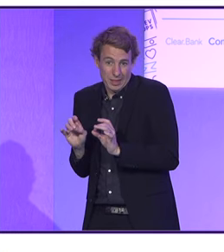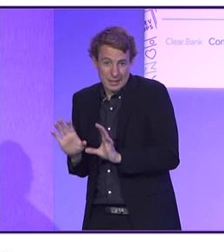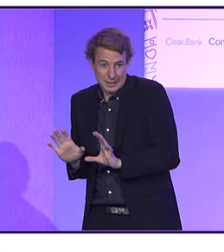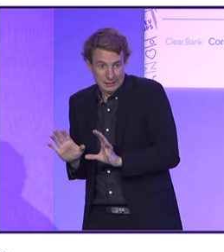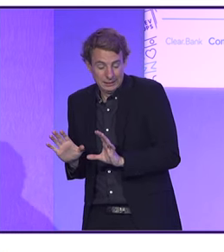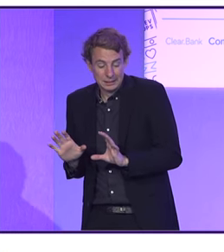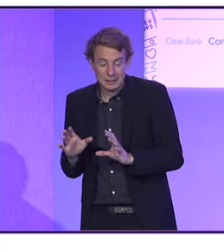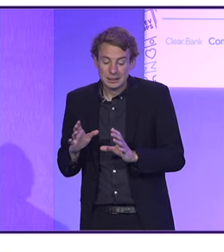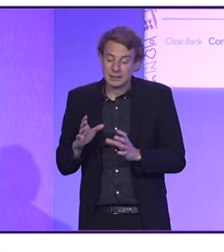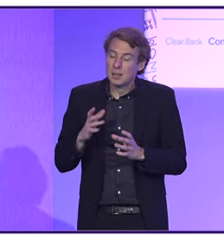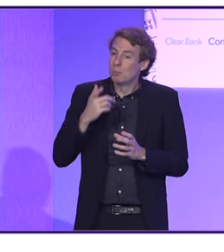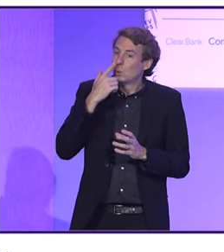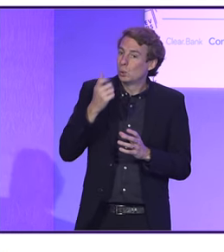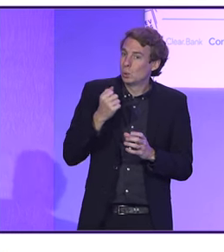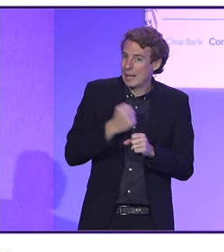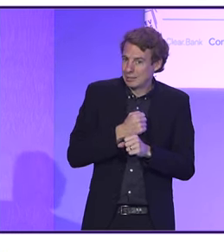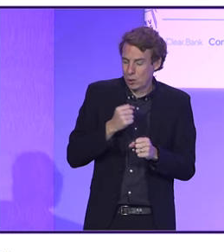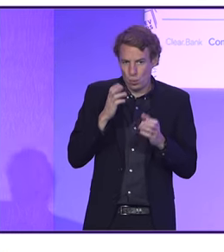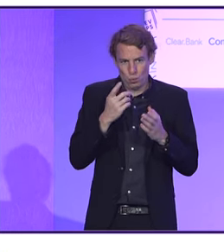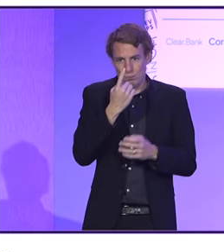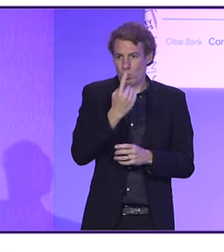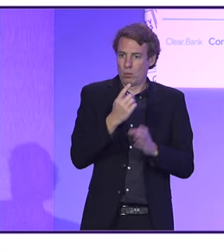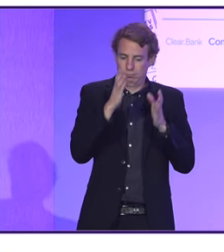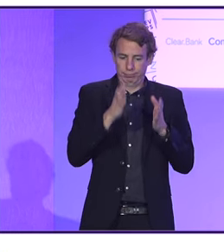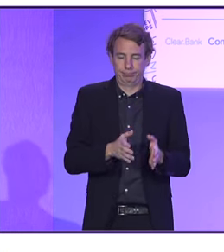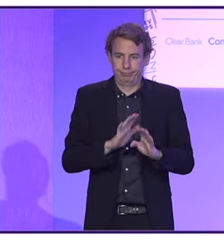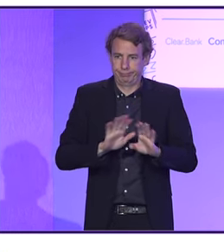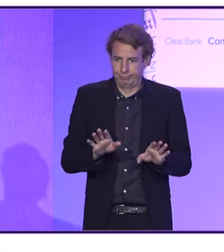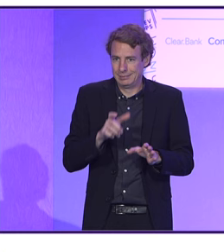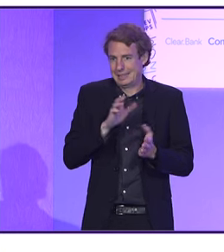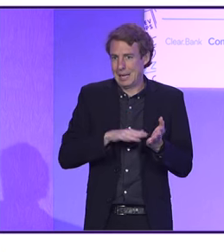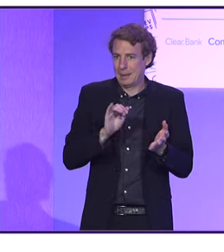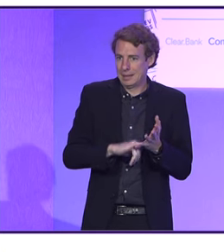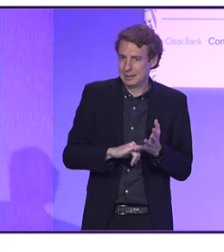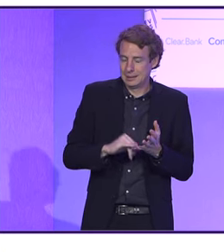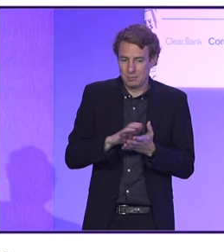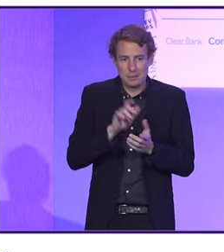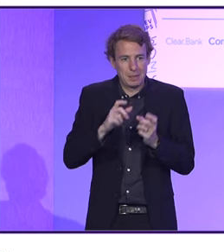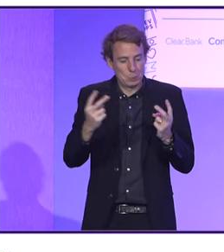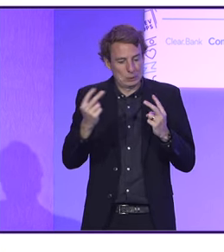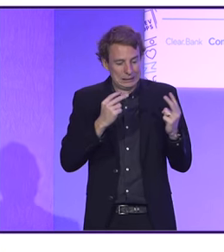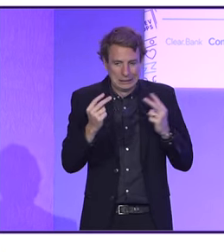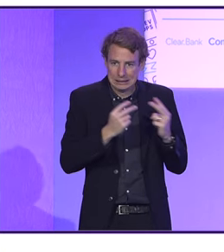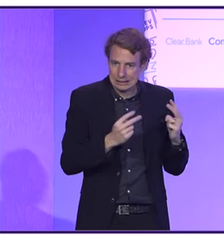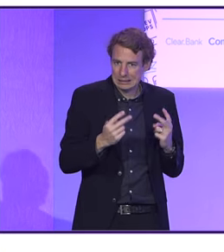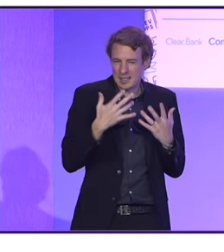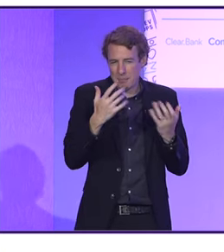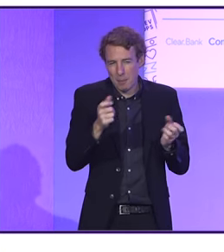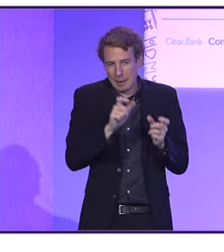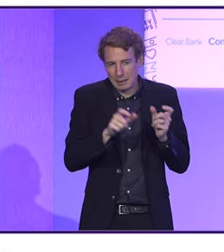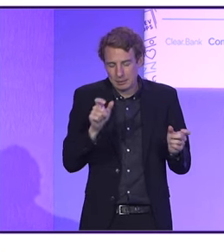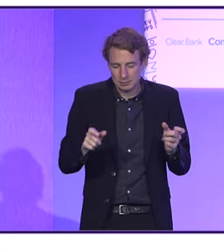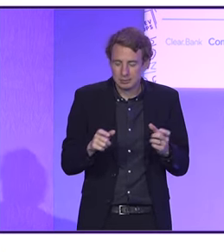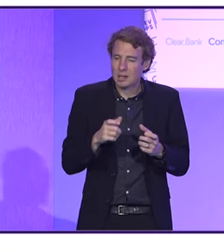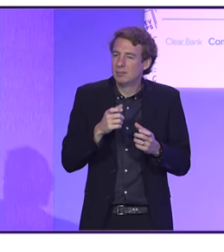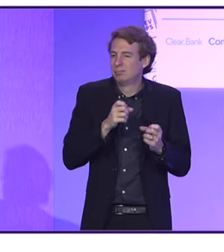ways of doing this. You can do a monolithic content management system where the members of the public that are looking at the website are actually interacting with, you know, the server,